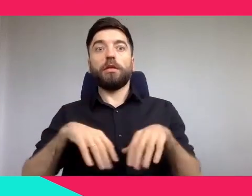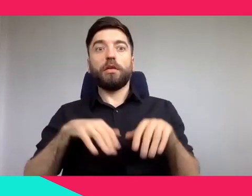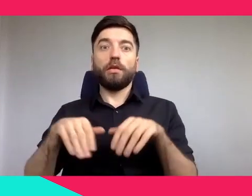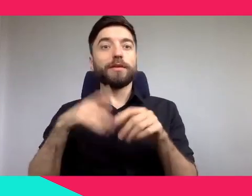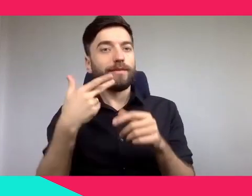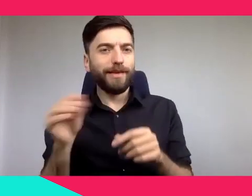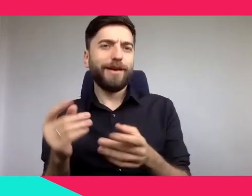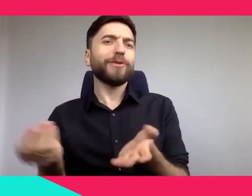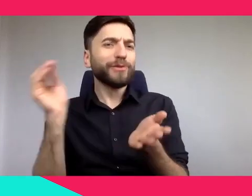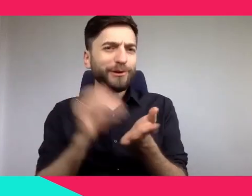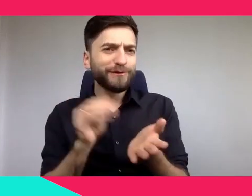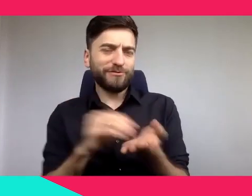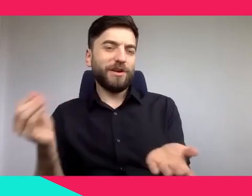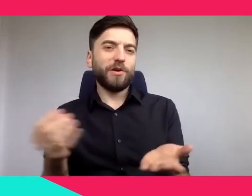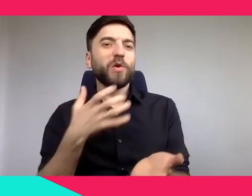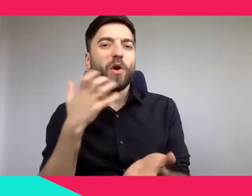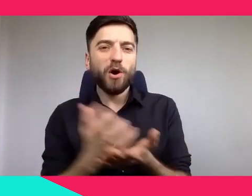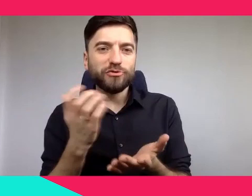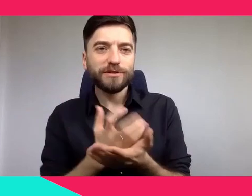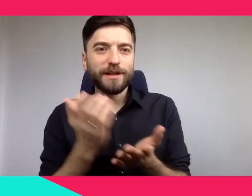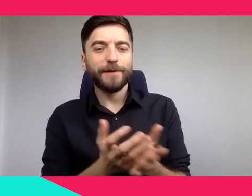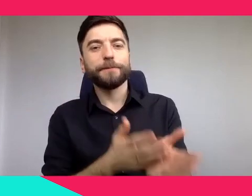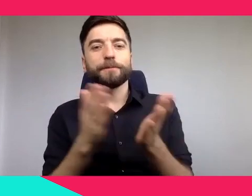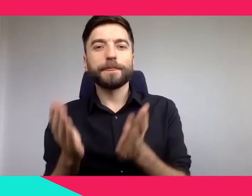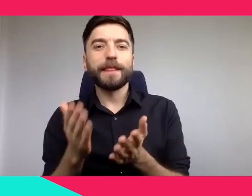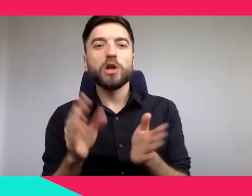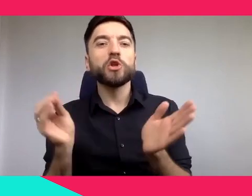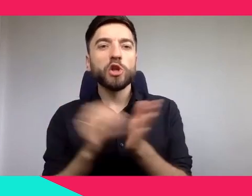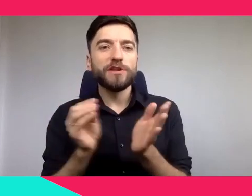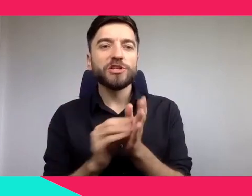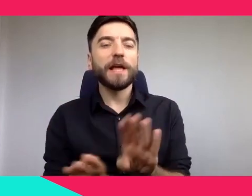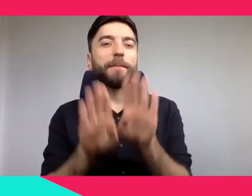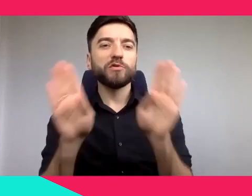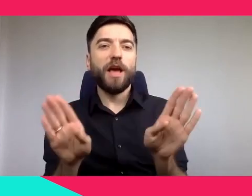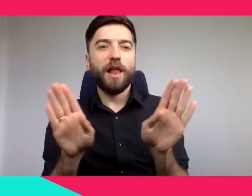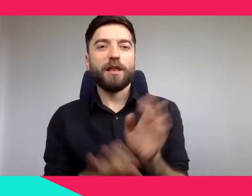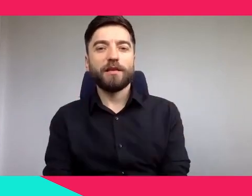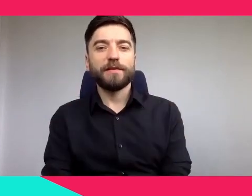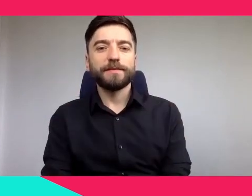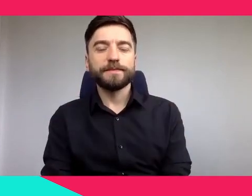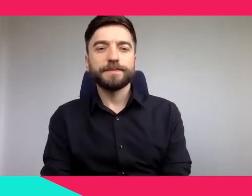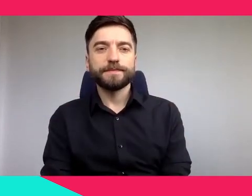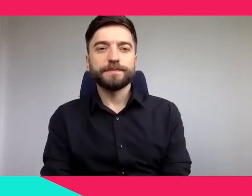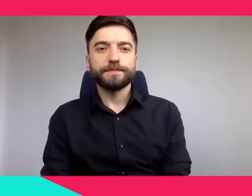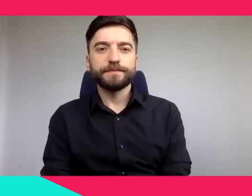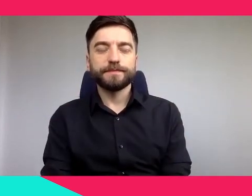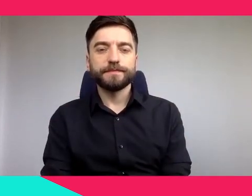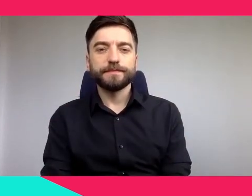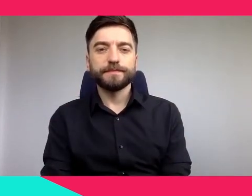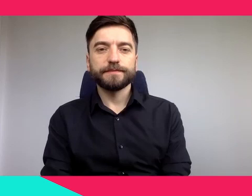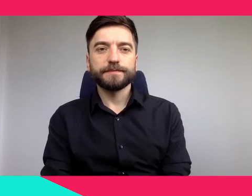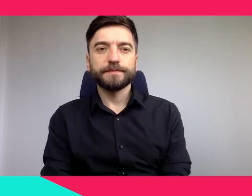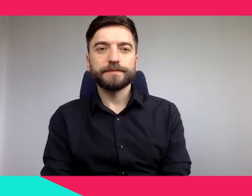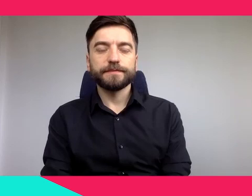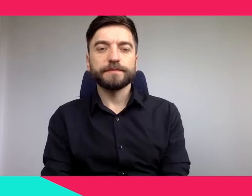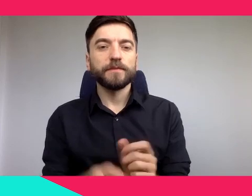Yeah. So museum experiences, and actually it's more than just museum experiences, it's